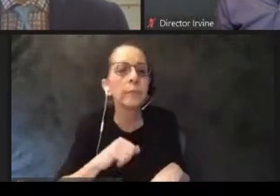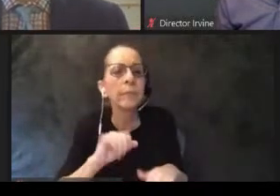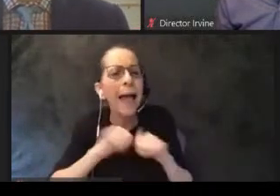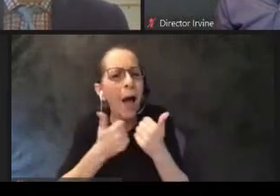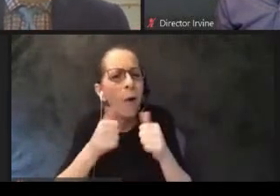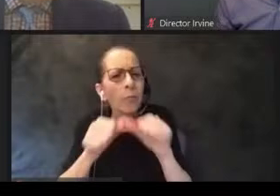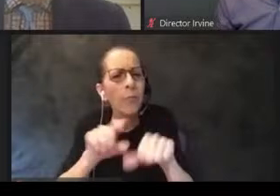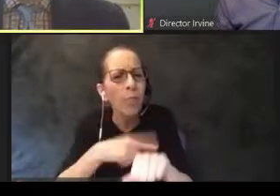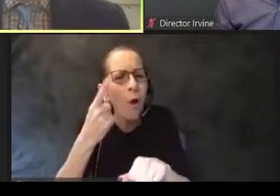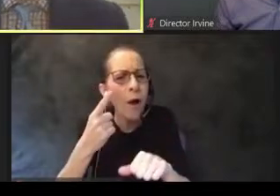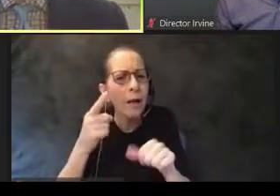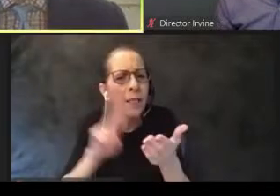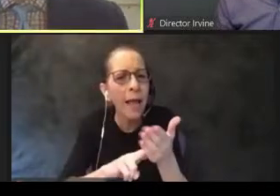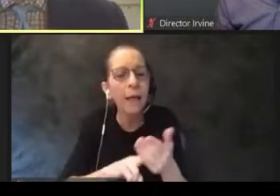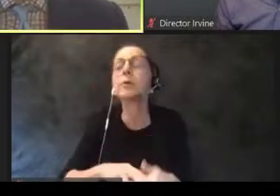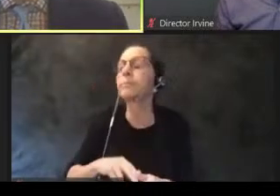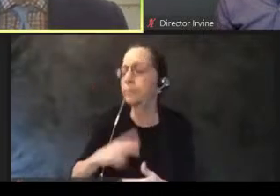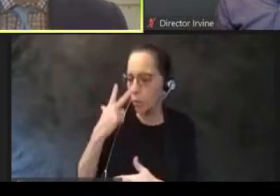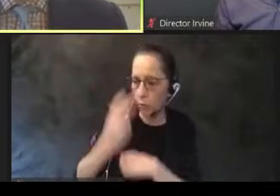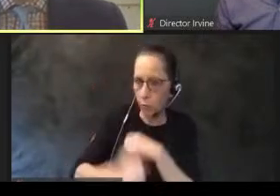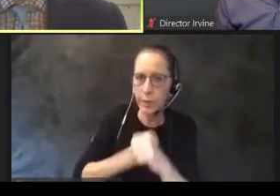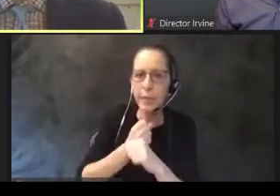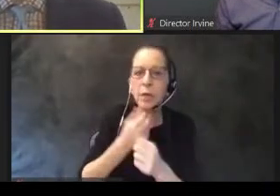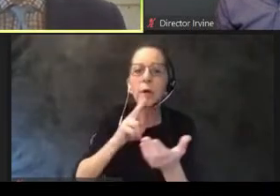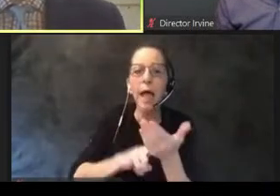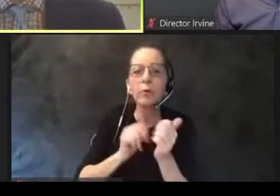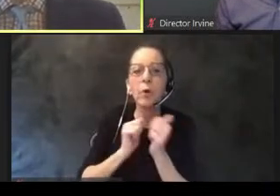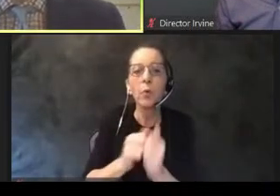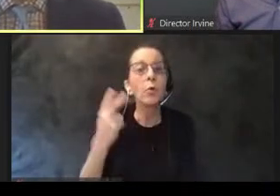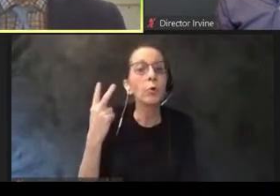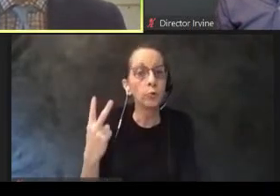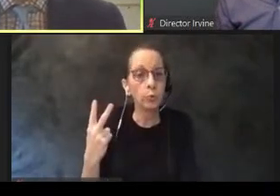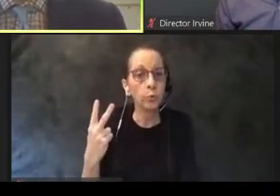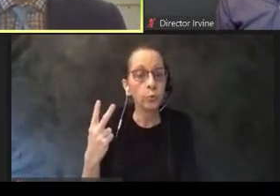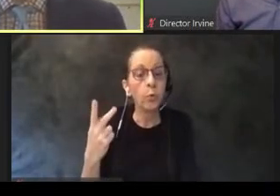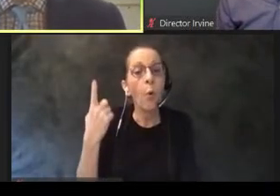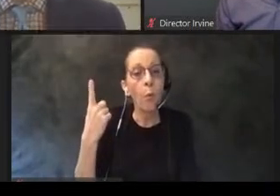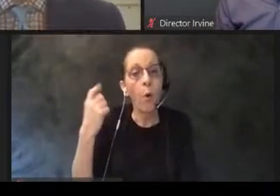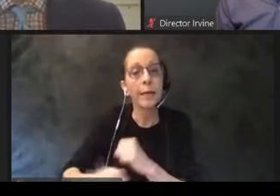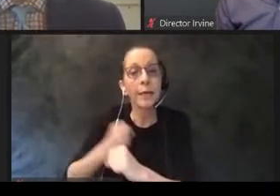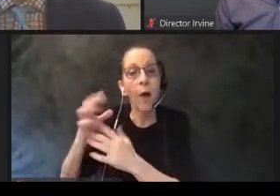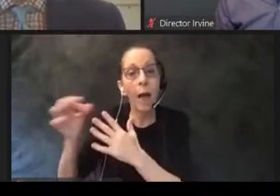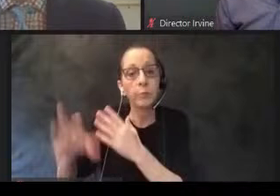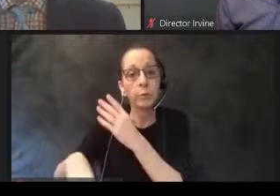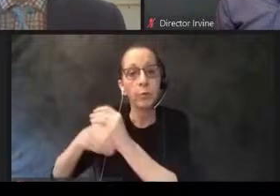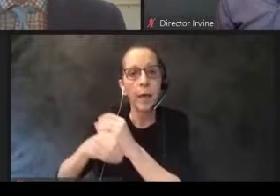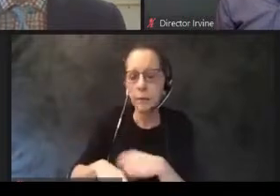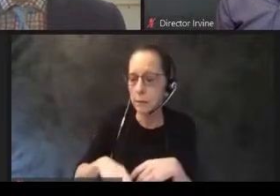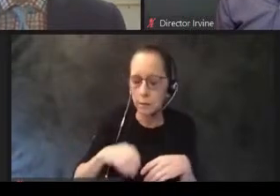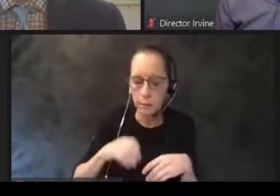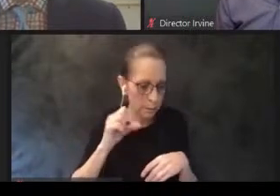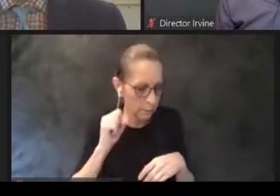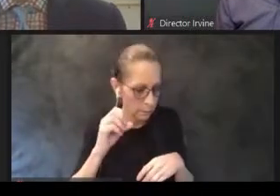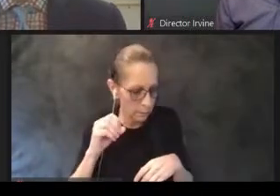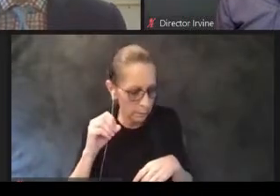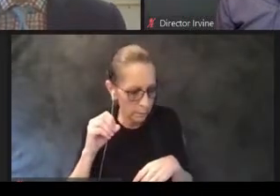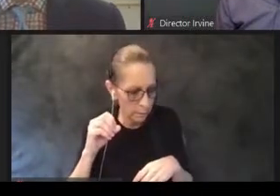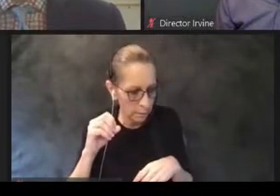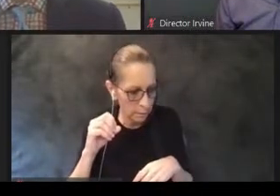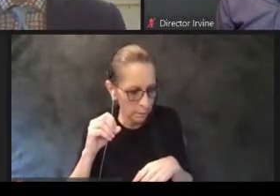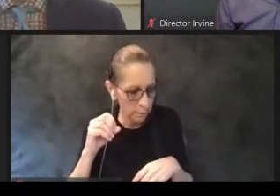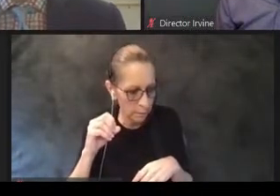contract? So it's a 3-year contract with 2 one-year options. So are we expecting, okay, to be selling,